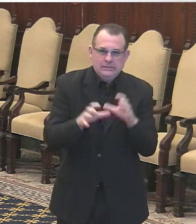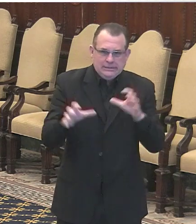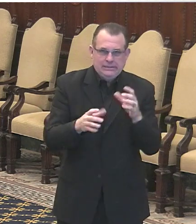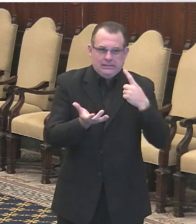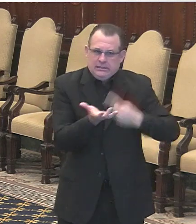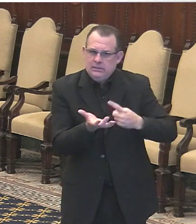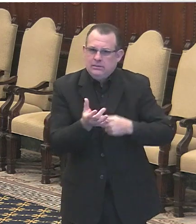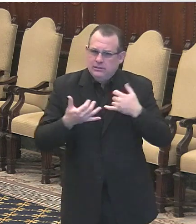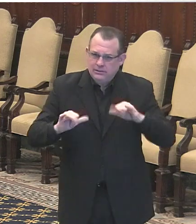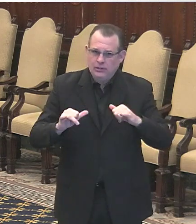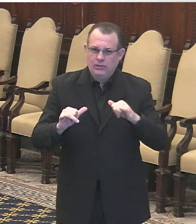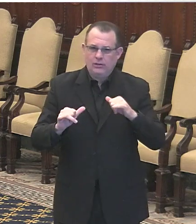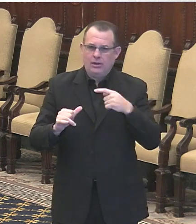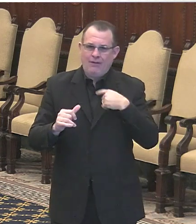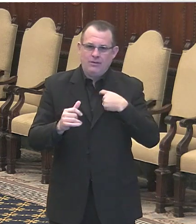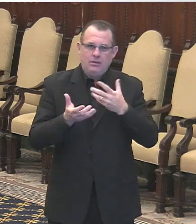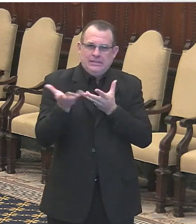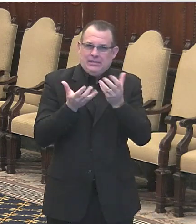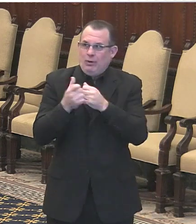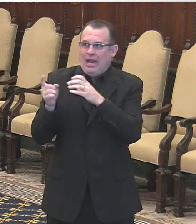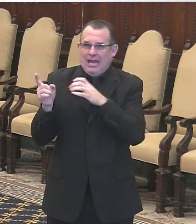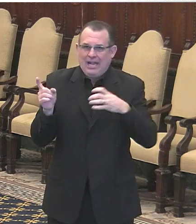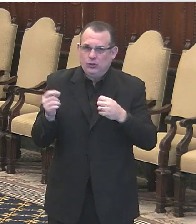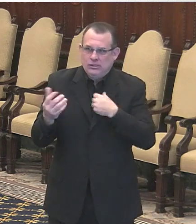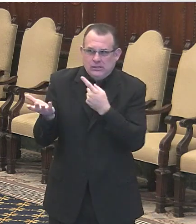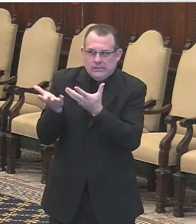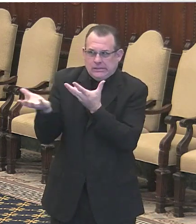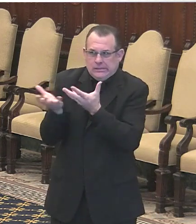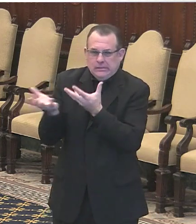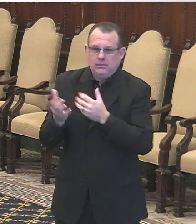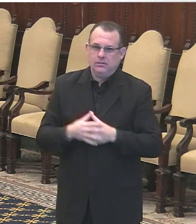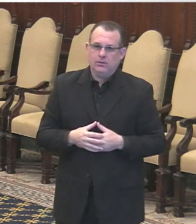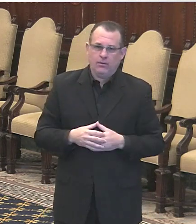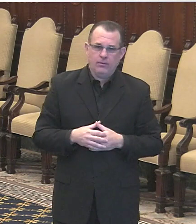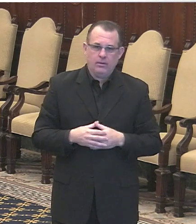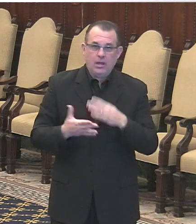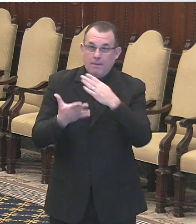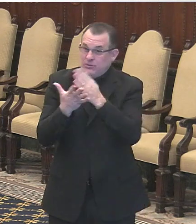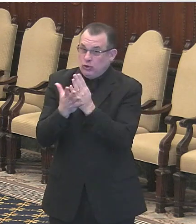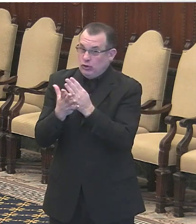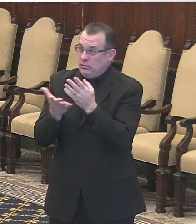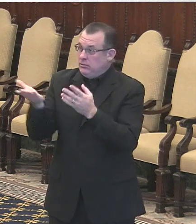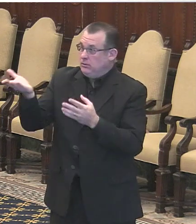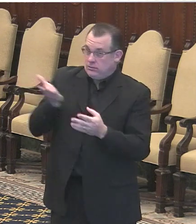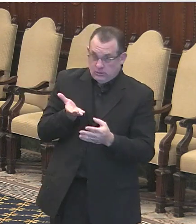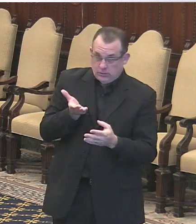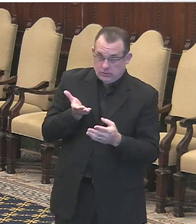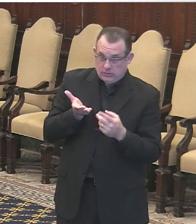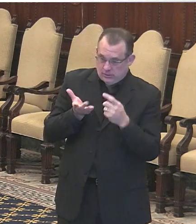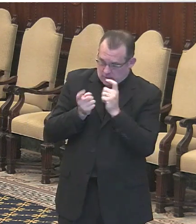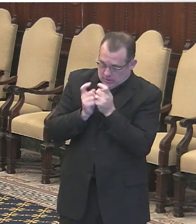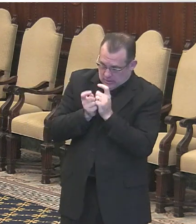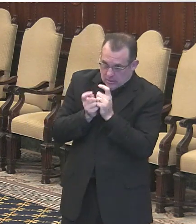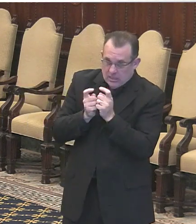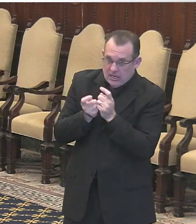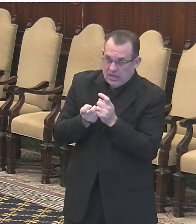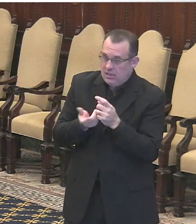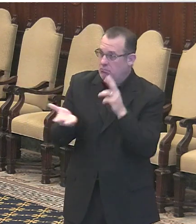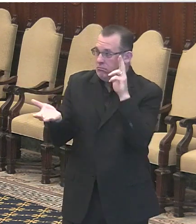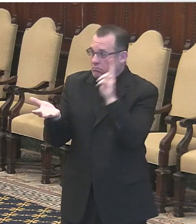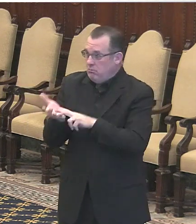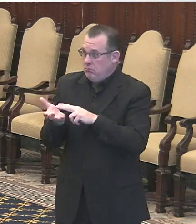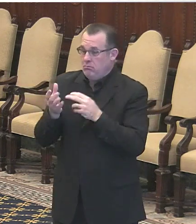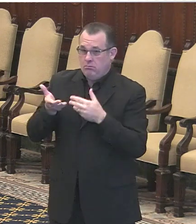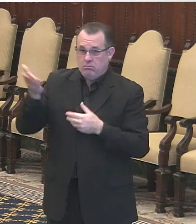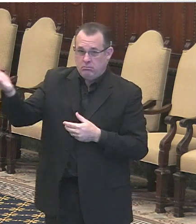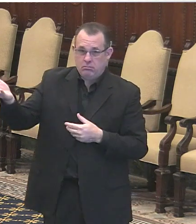council. And as I said, no budget or legislation comes out the way it went in, and we'll see what happens in the end. And hopefully we can